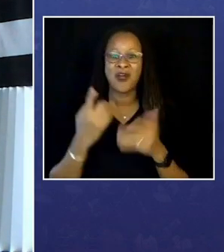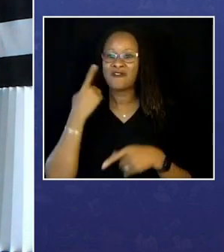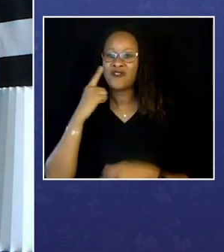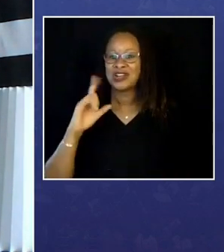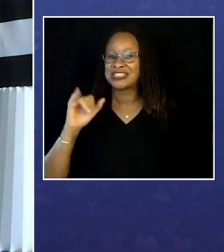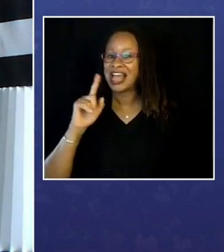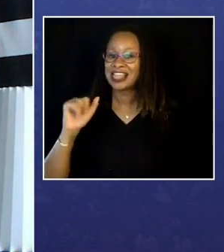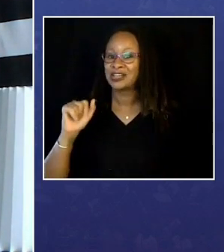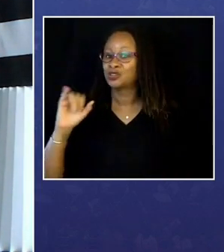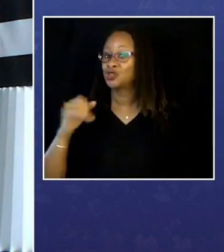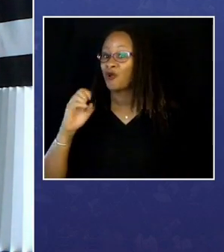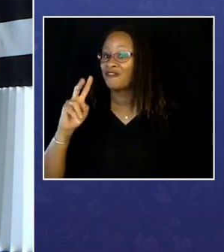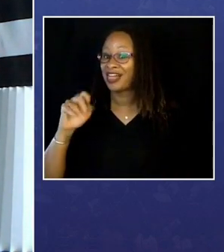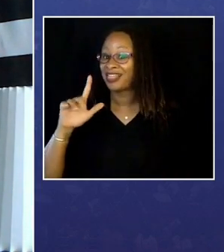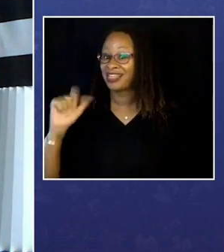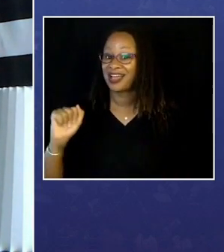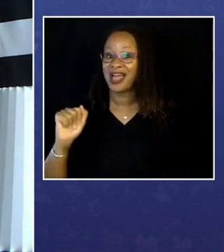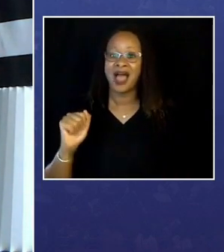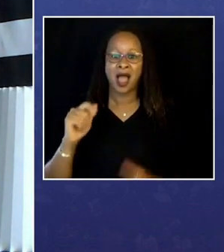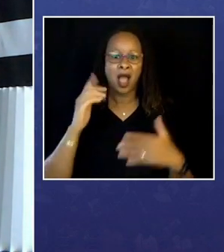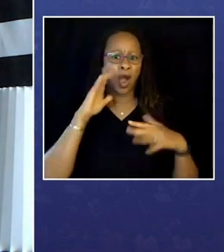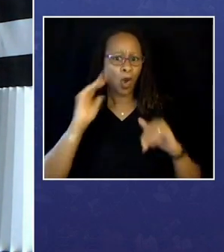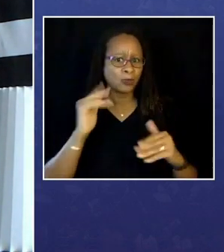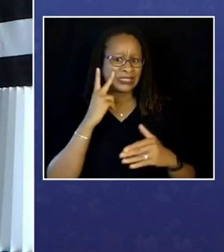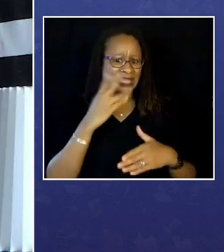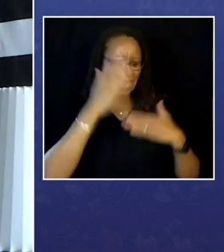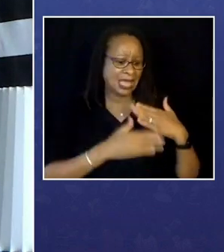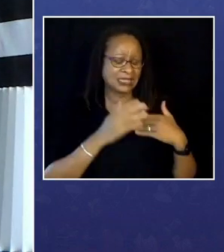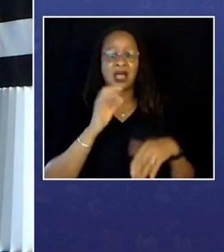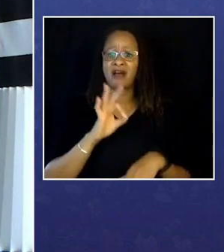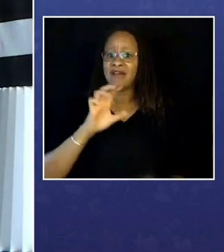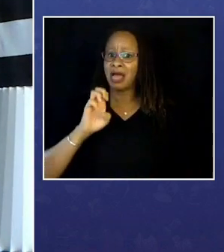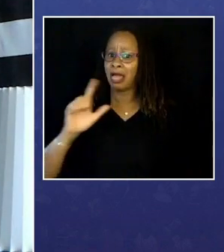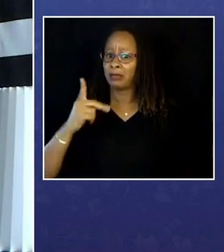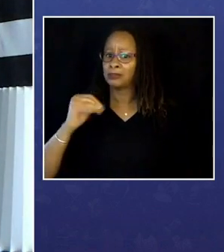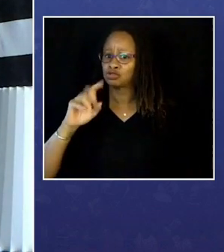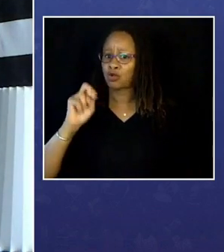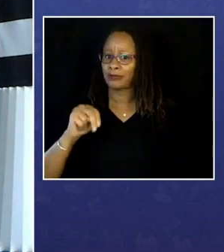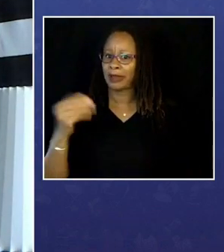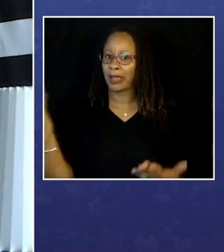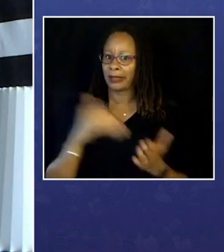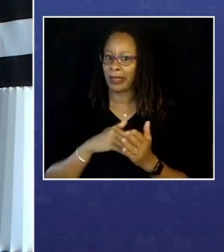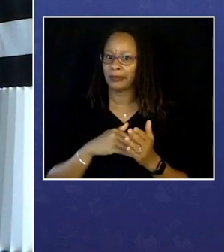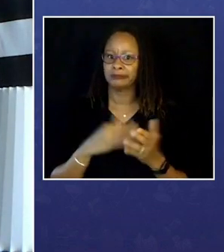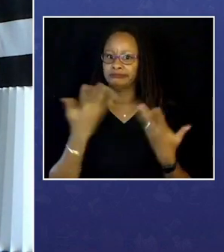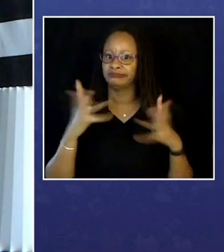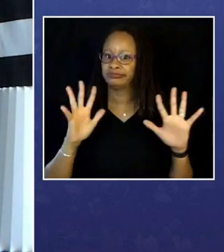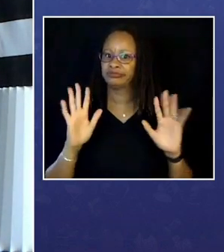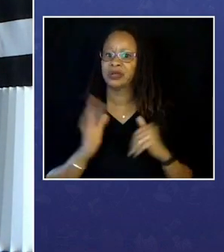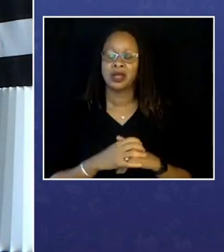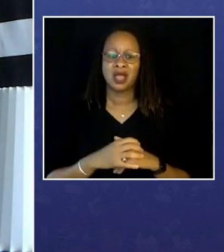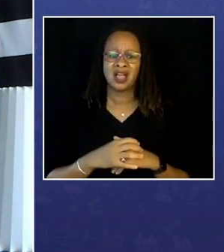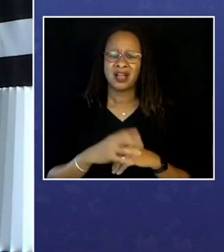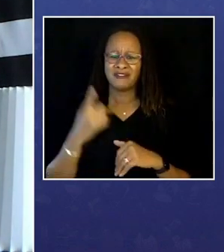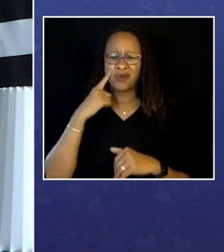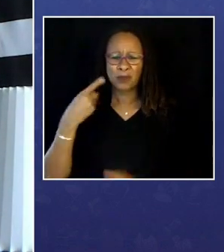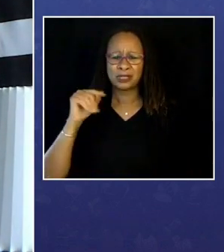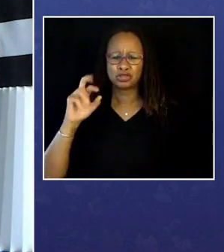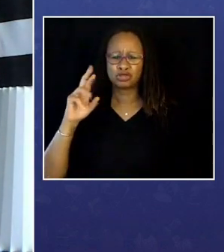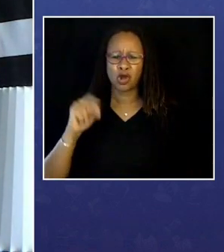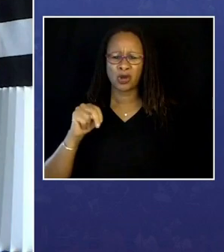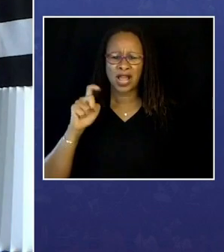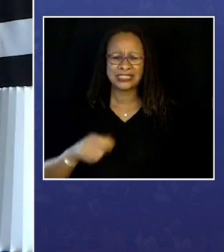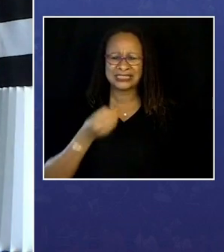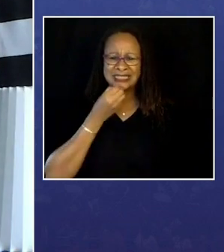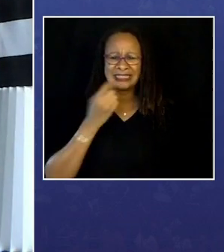telejovela. I hope we see the end of El Patron once and for all. Speaking of Patron, I should probably eat something after downing